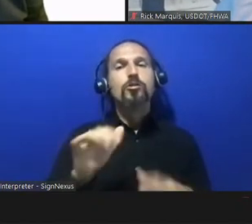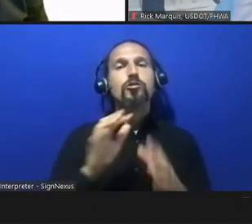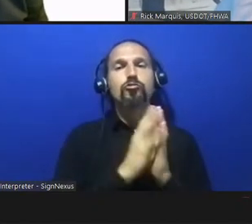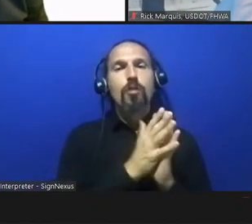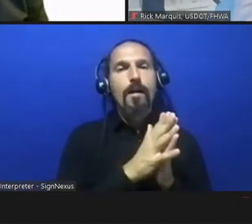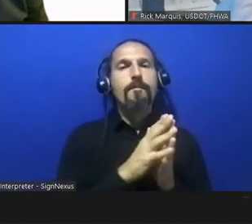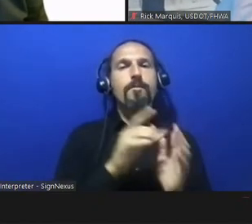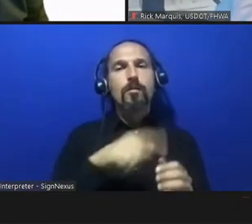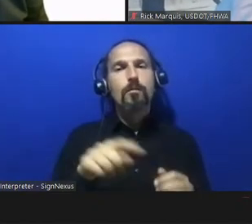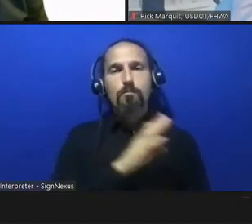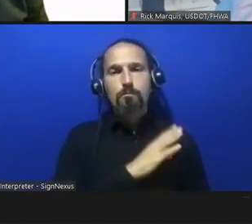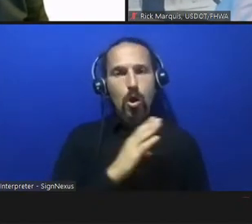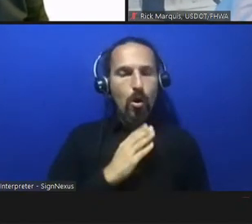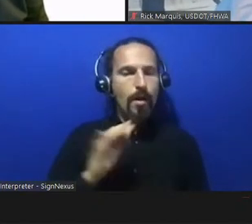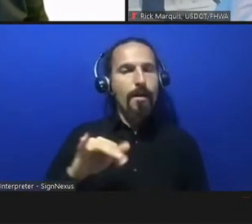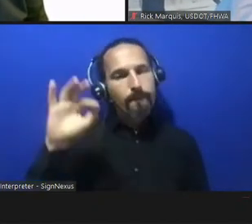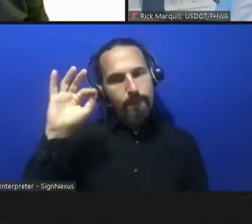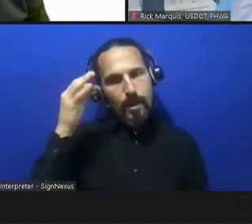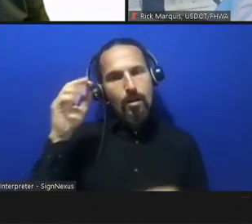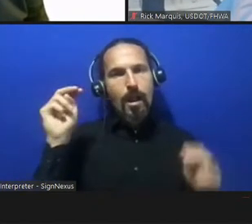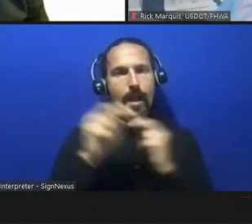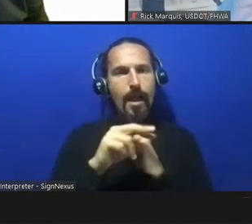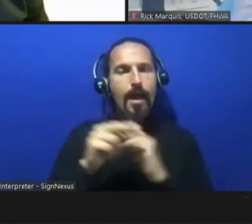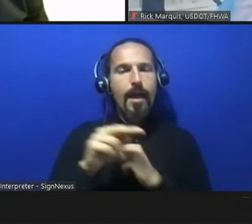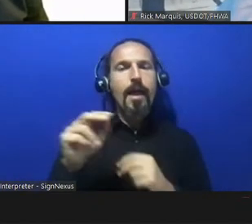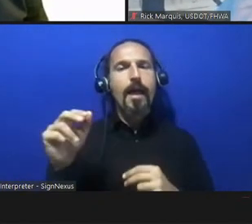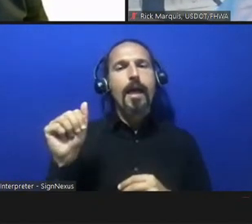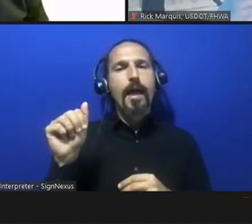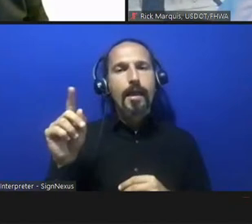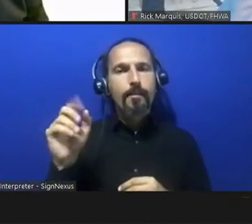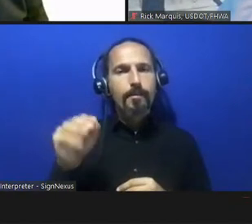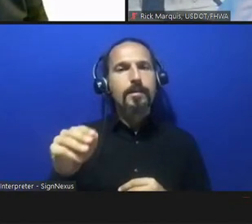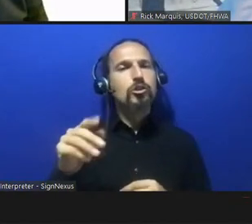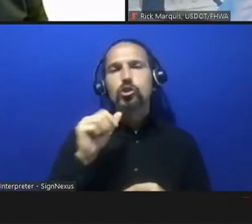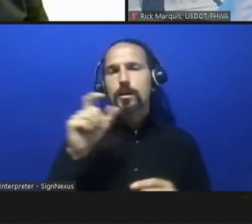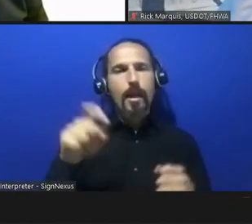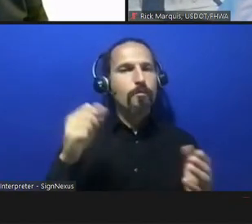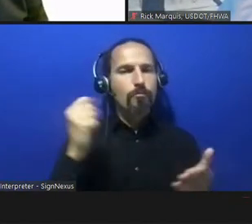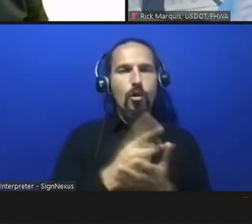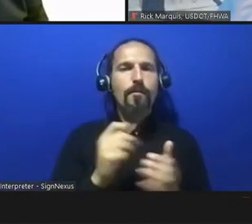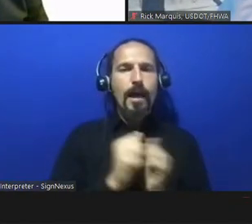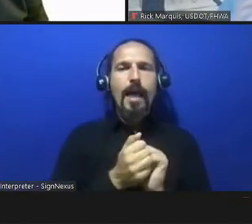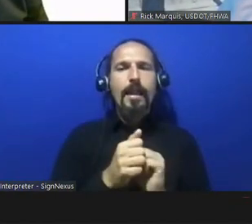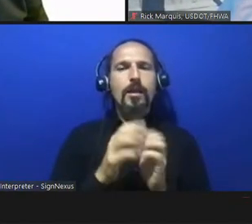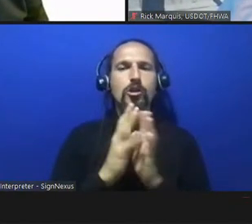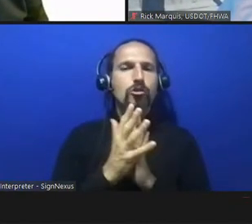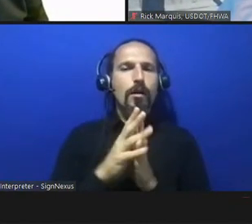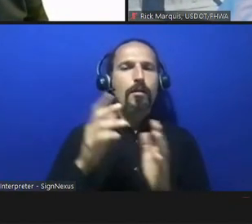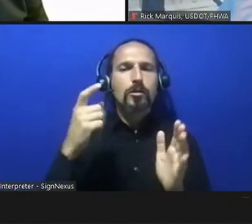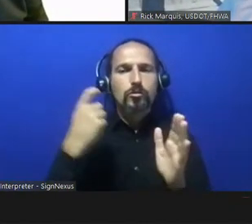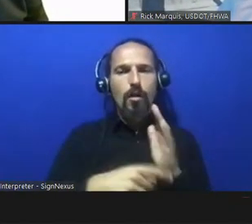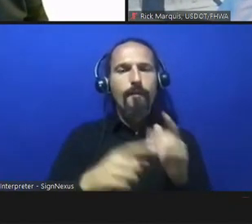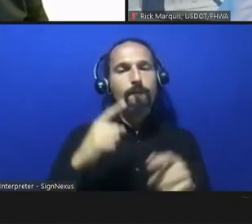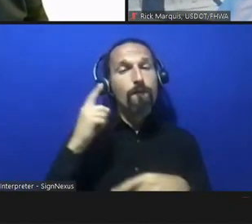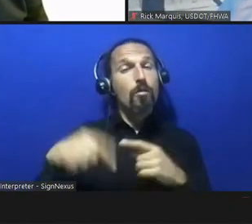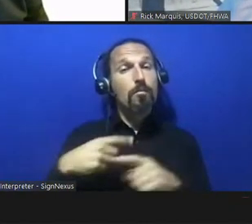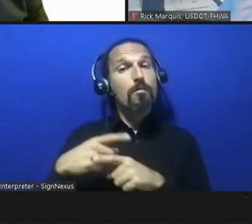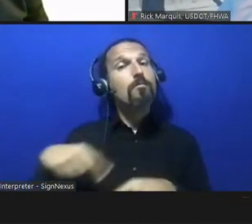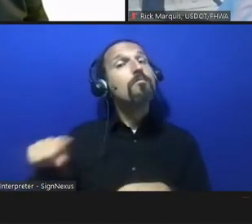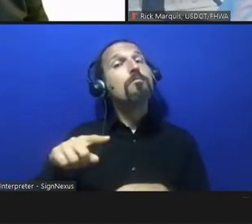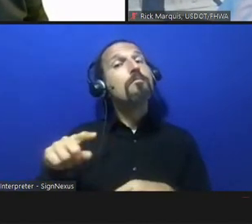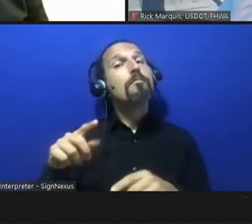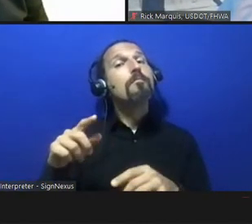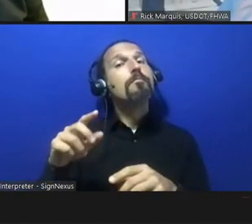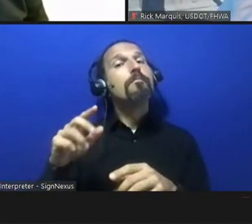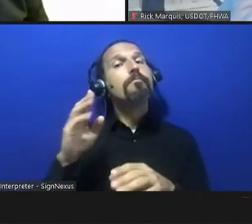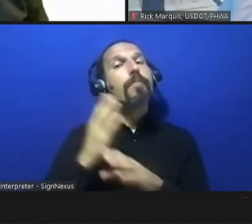board and the federal highway administration should not approve any congestion tolling that applies to buses while currently